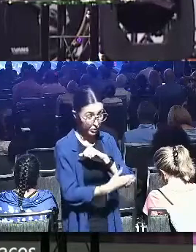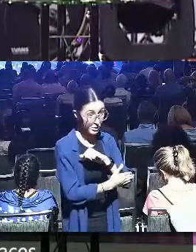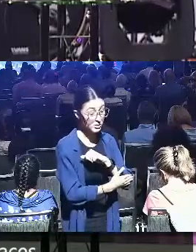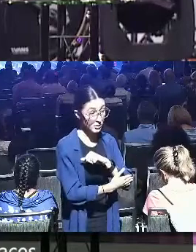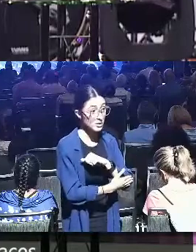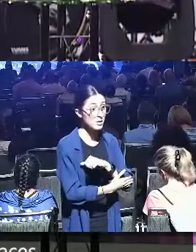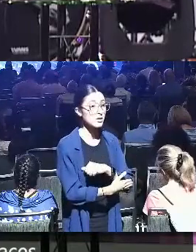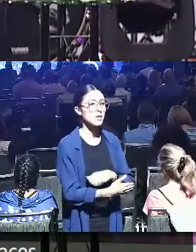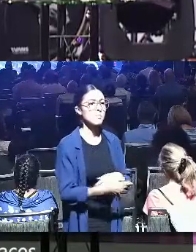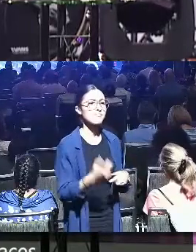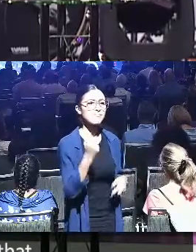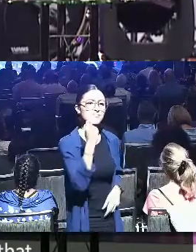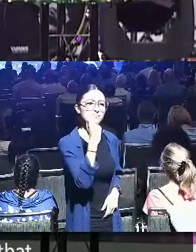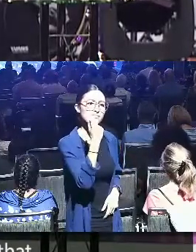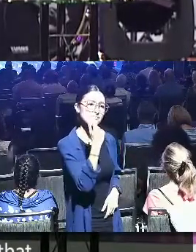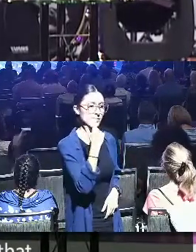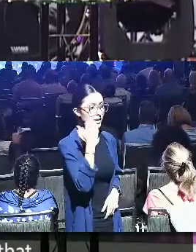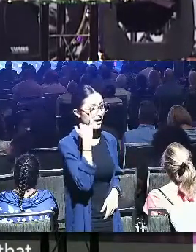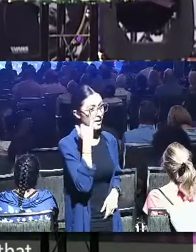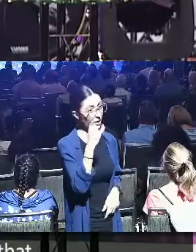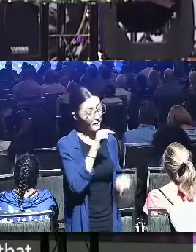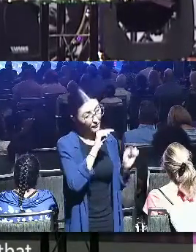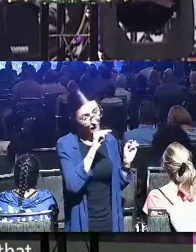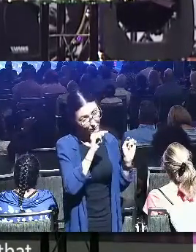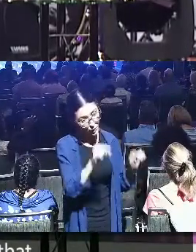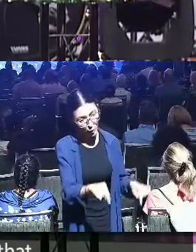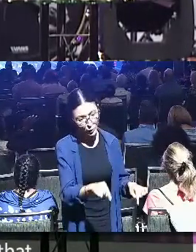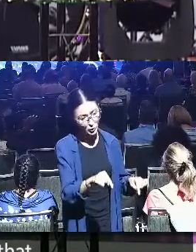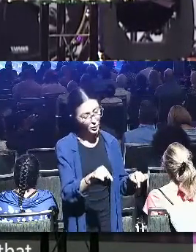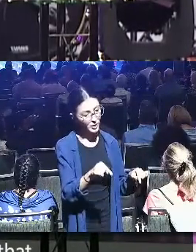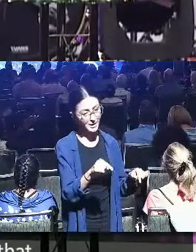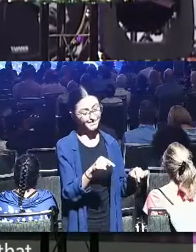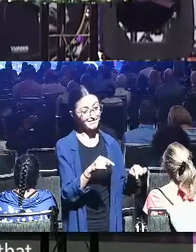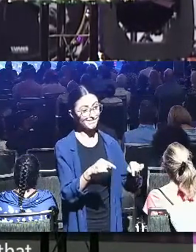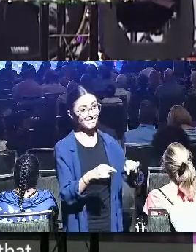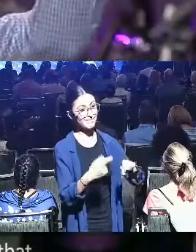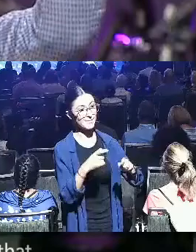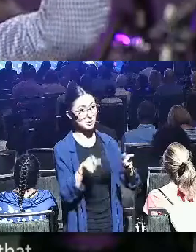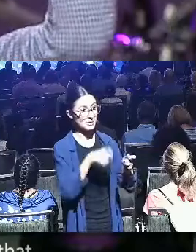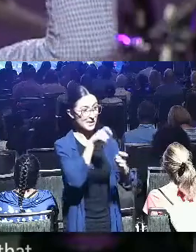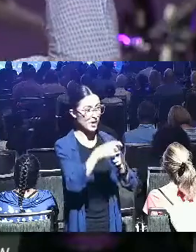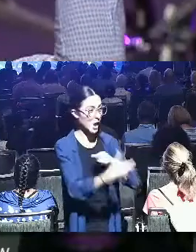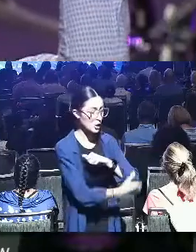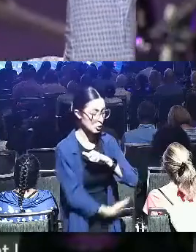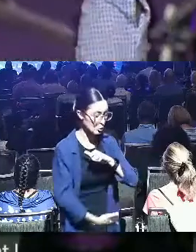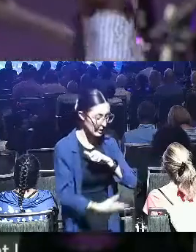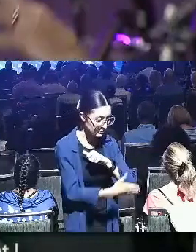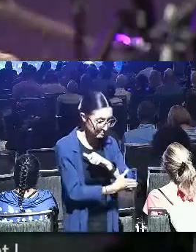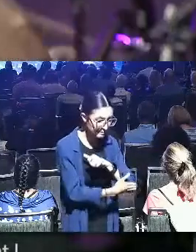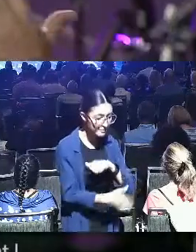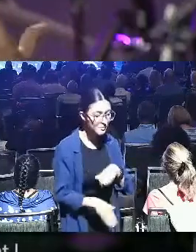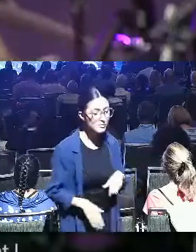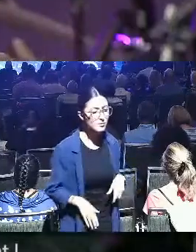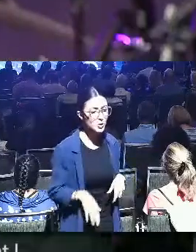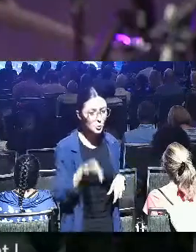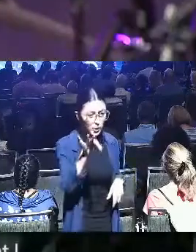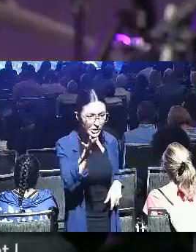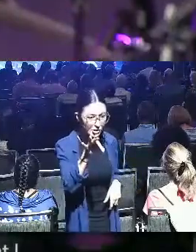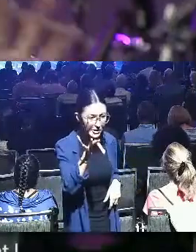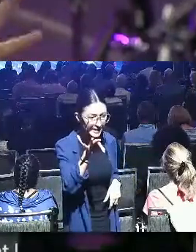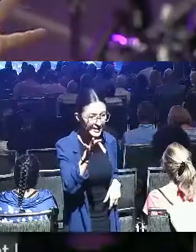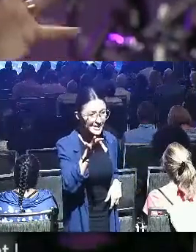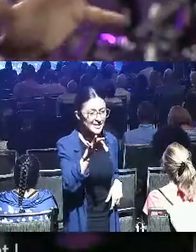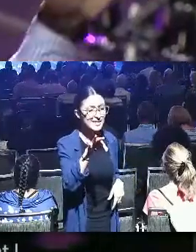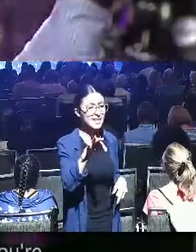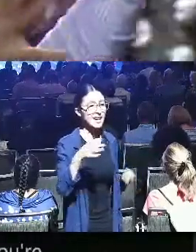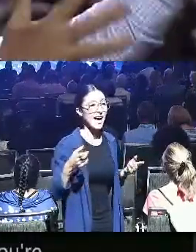rises above you, it'd be like all of us, but like 4 stories high, you know what I mean? And it's like you're being enveloped by disciples and you're preaching and you get done and